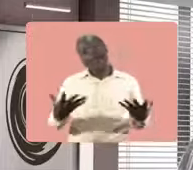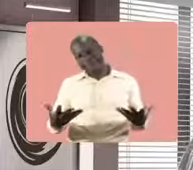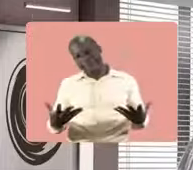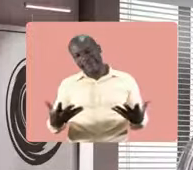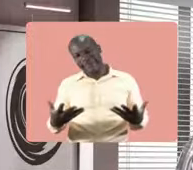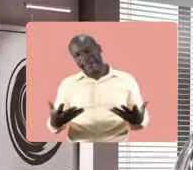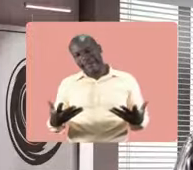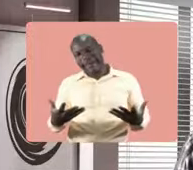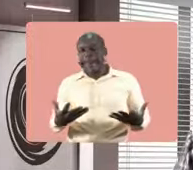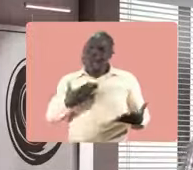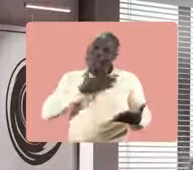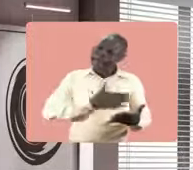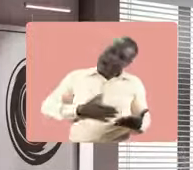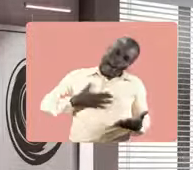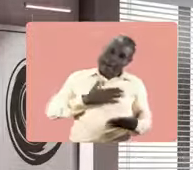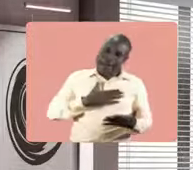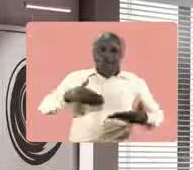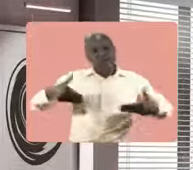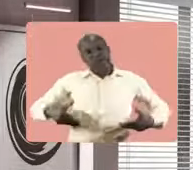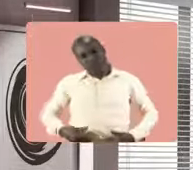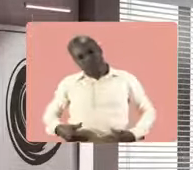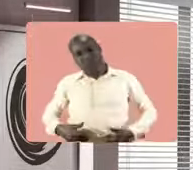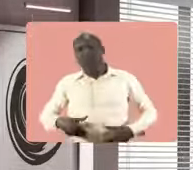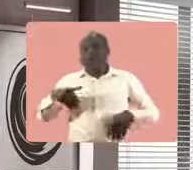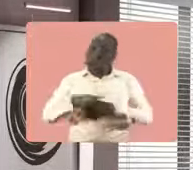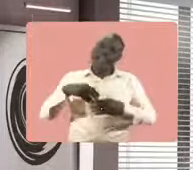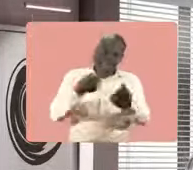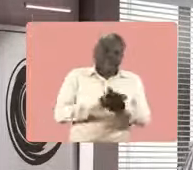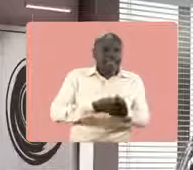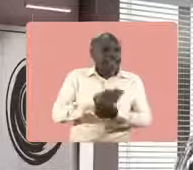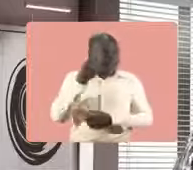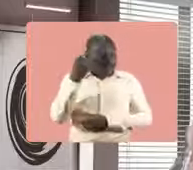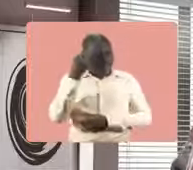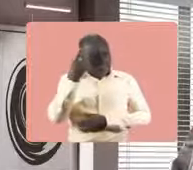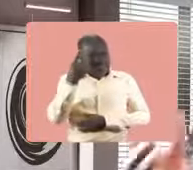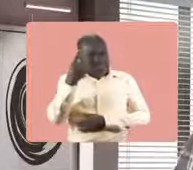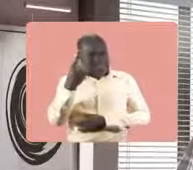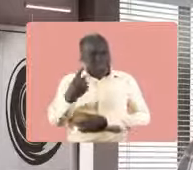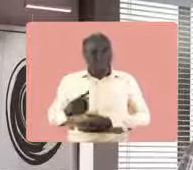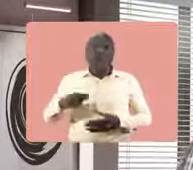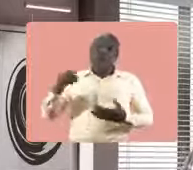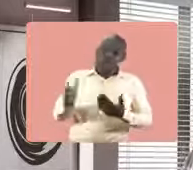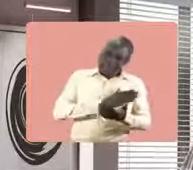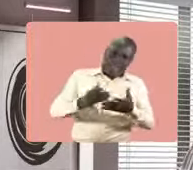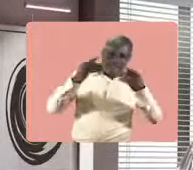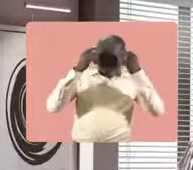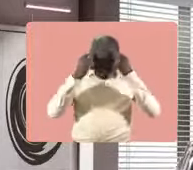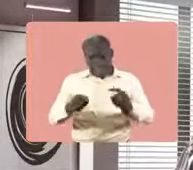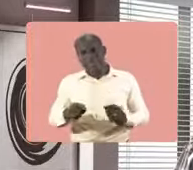men emrante ne maba wo ti o mai mu ntiasie se kabi mami nkabi ana ewo mu